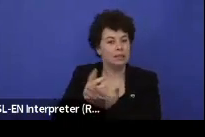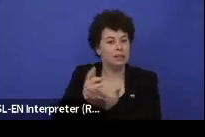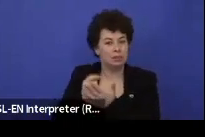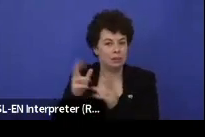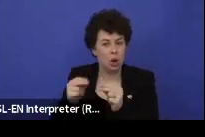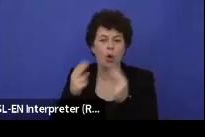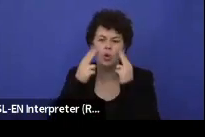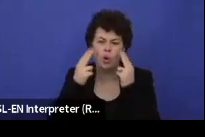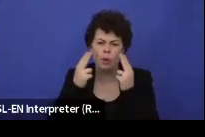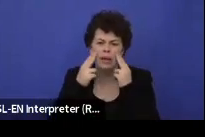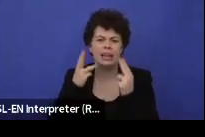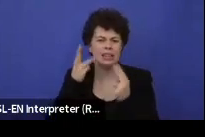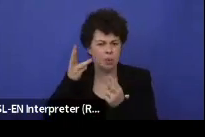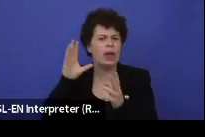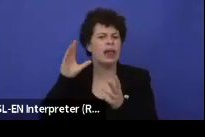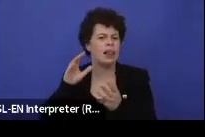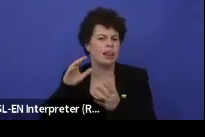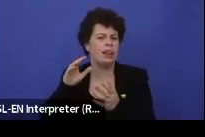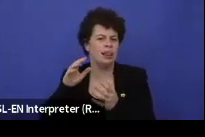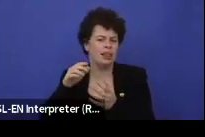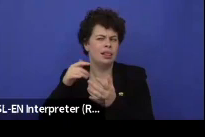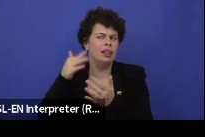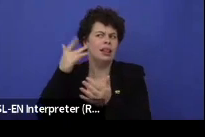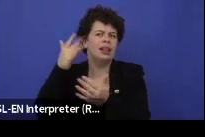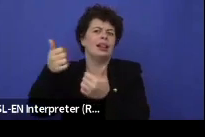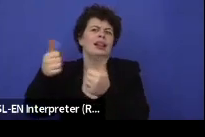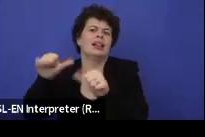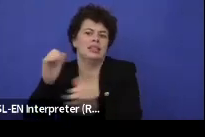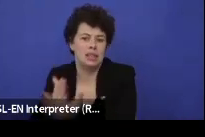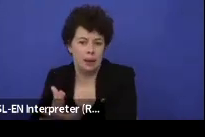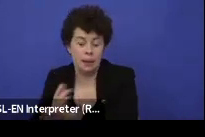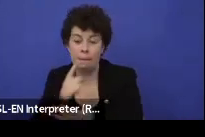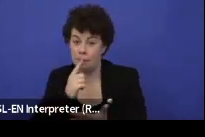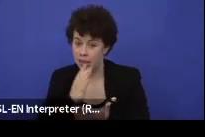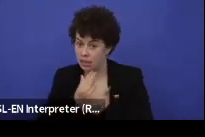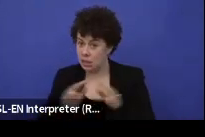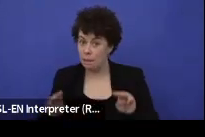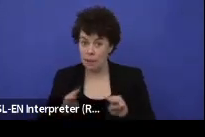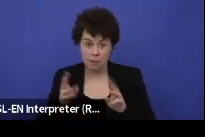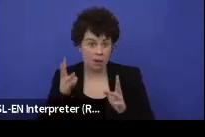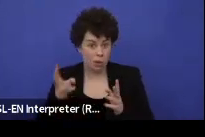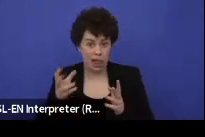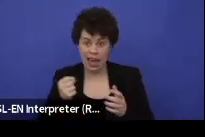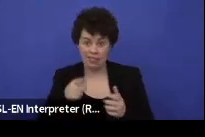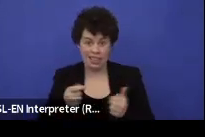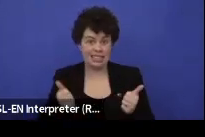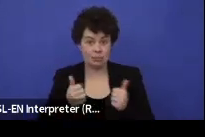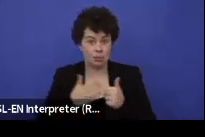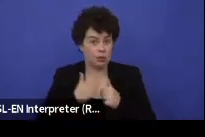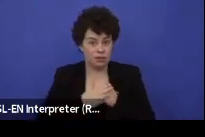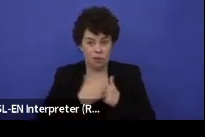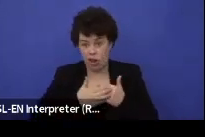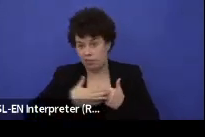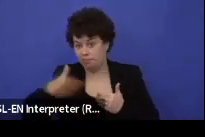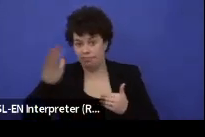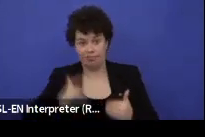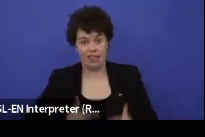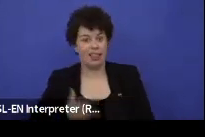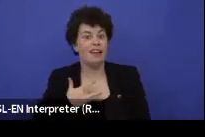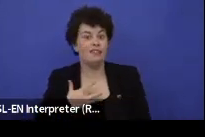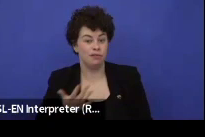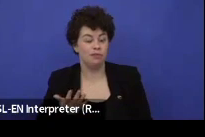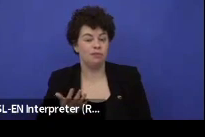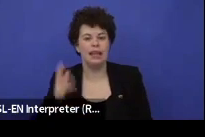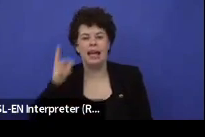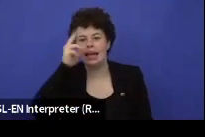years, 3 years after menopause, but some people will have symptoms for the rest of their lives. And, you know, something like, for example,